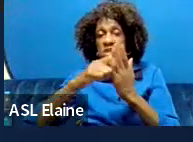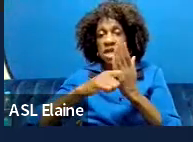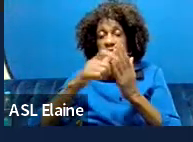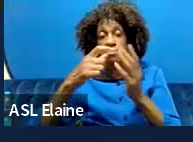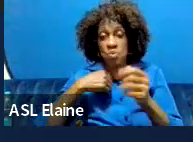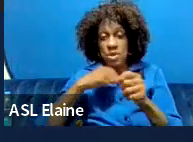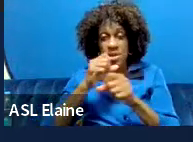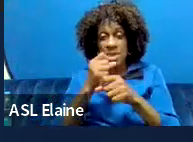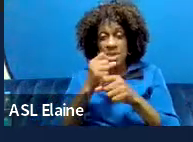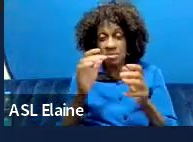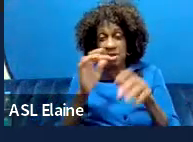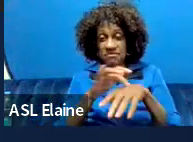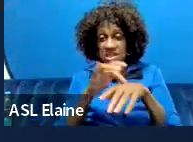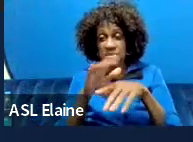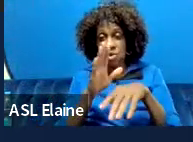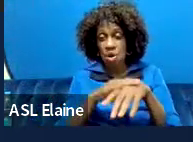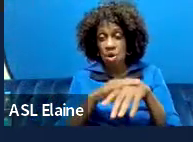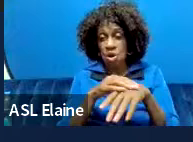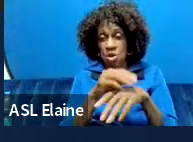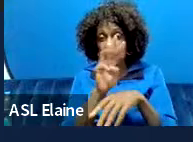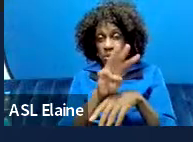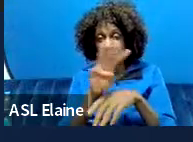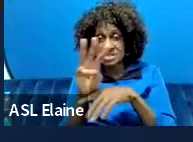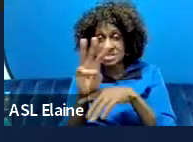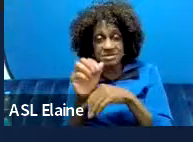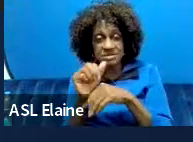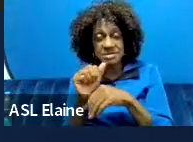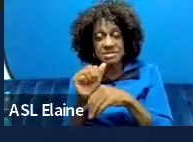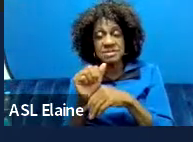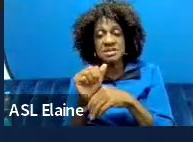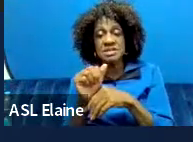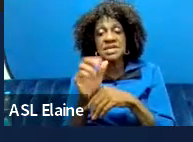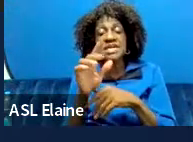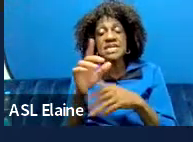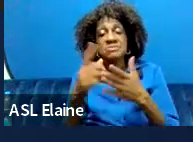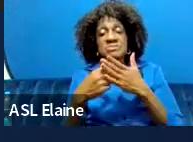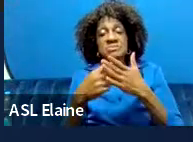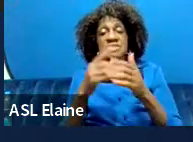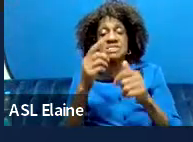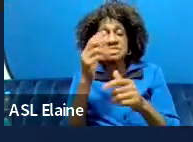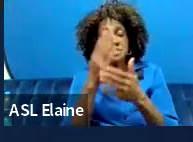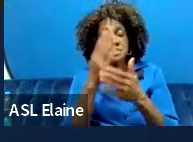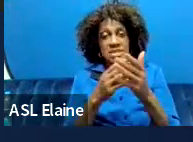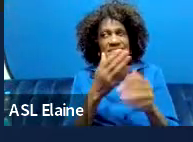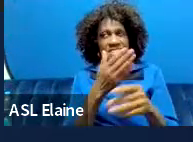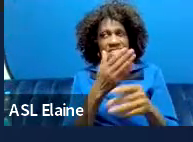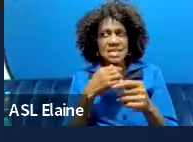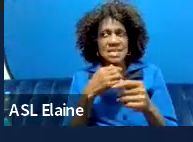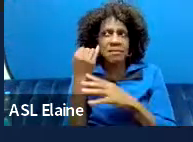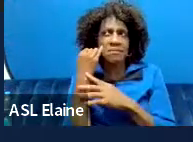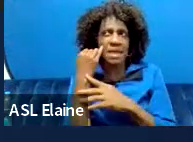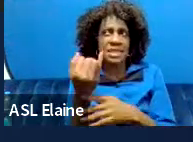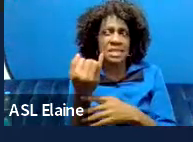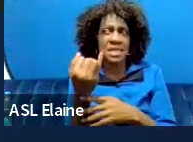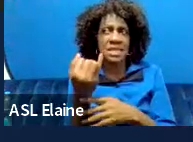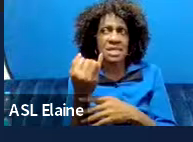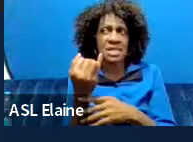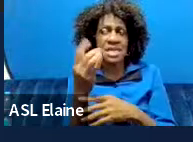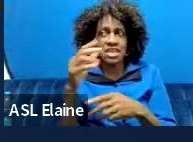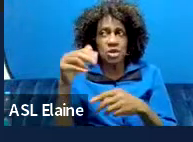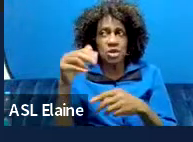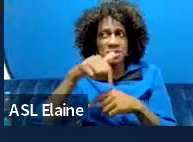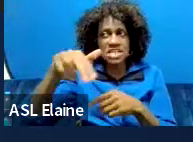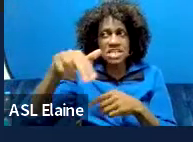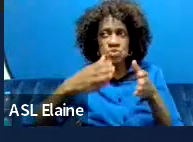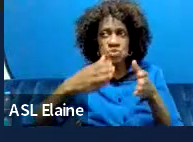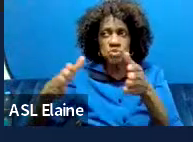that's available from our website. But it talks about some of the key factors. You know, the idea in a pedestrian trail